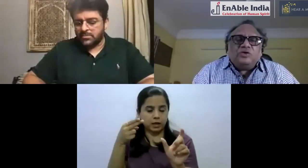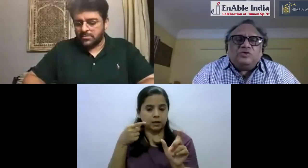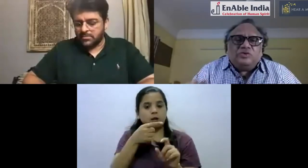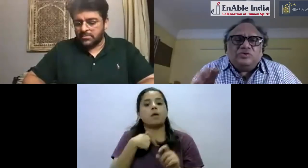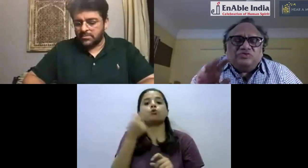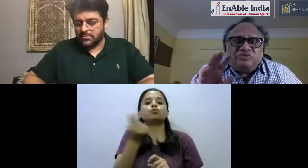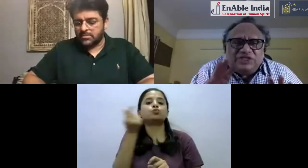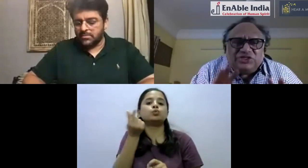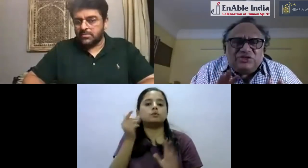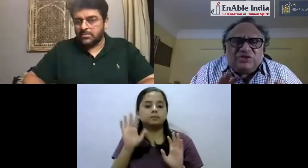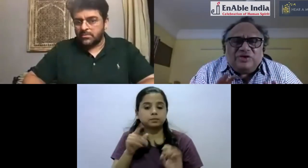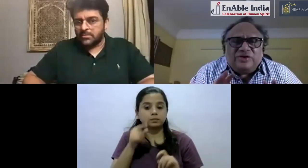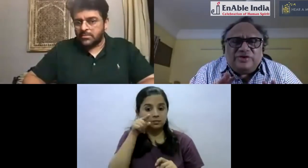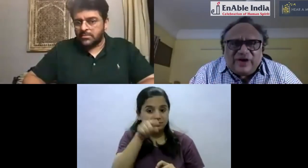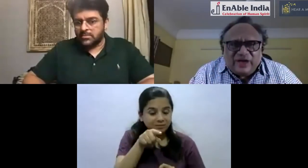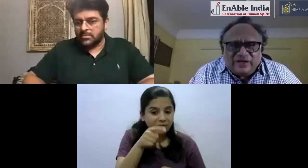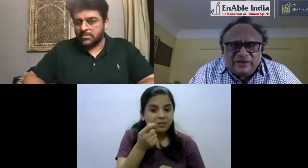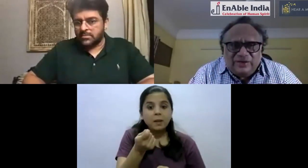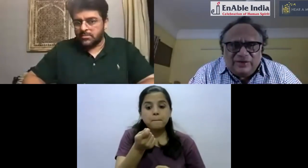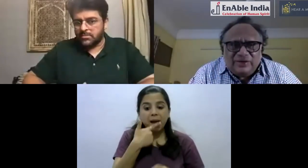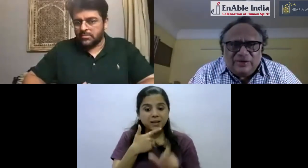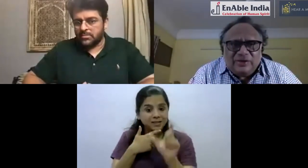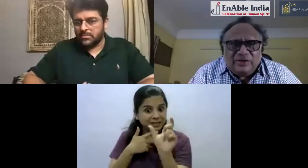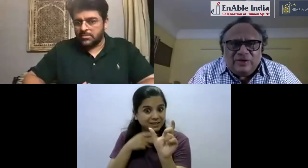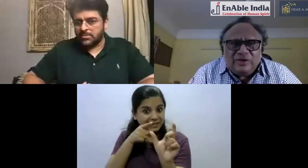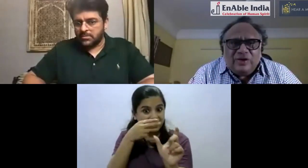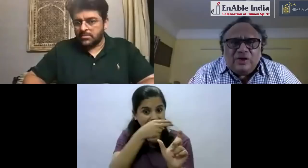Now, this drug